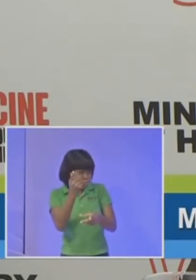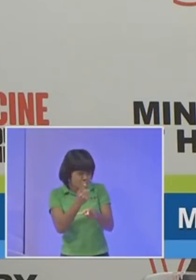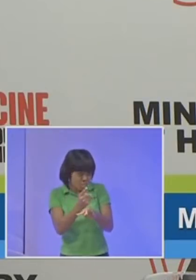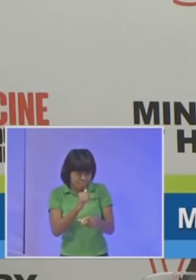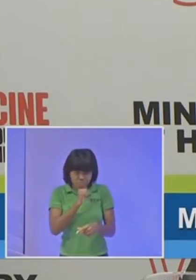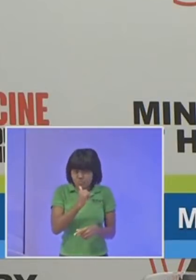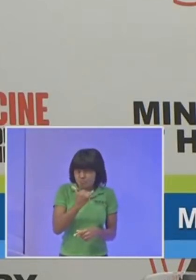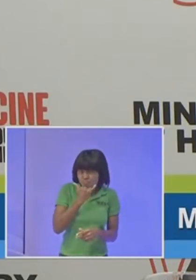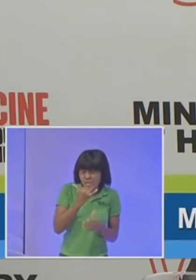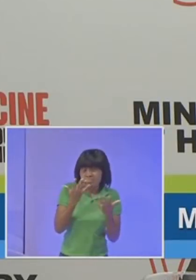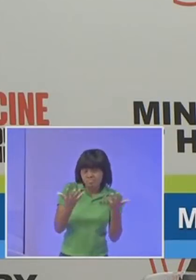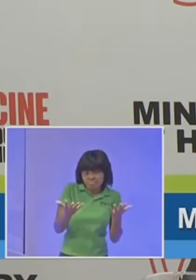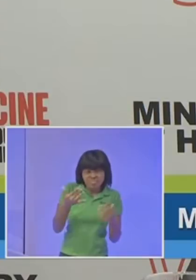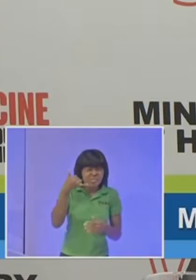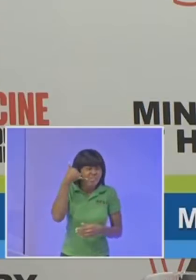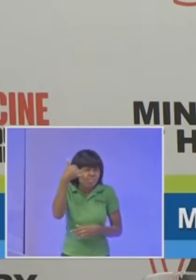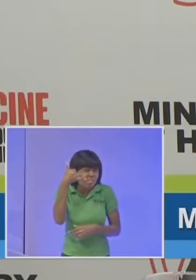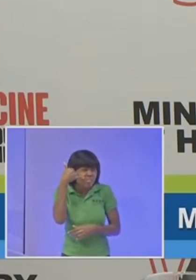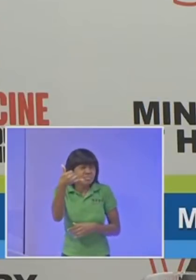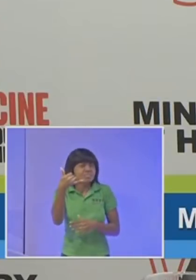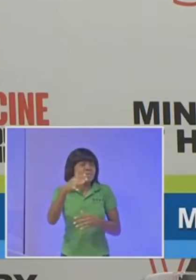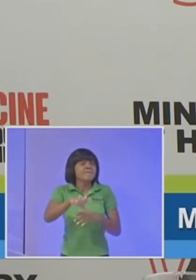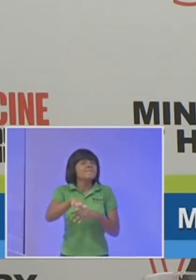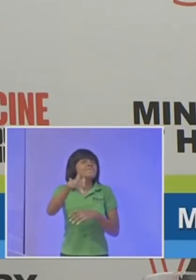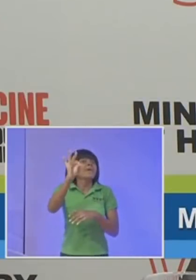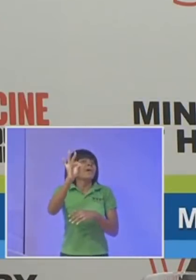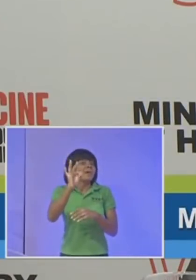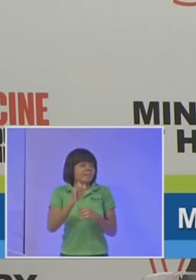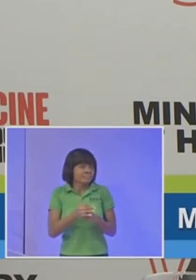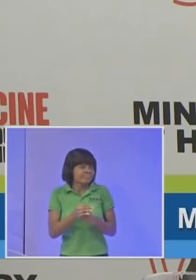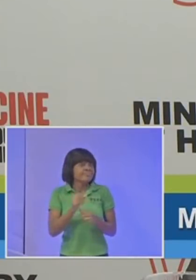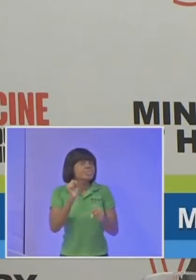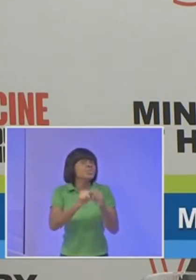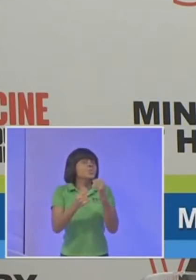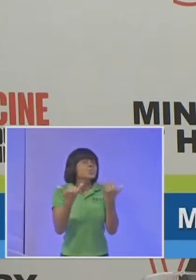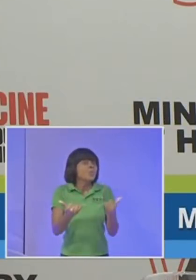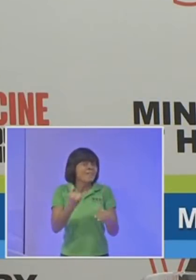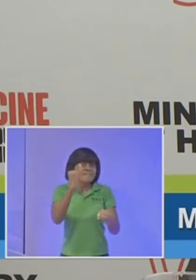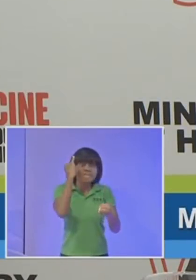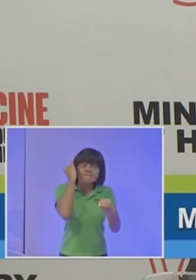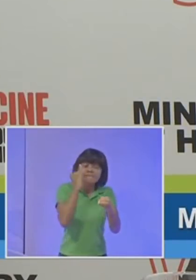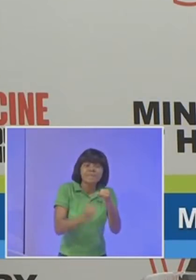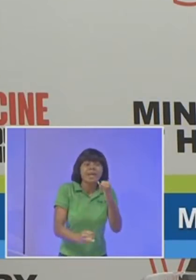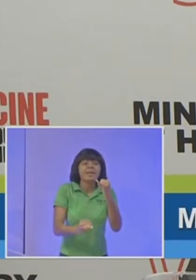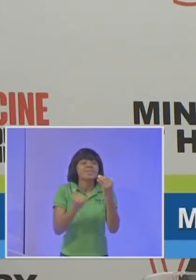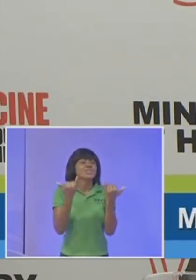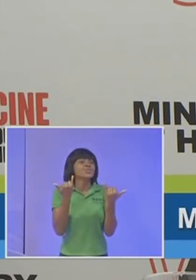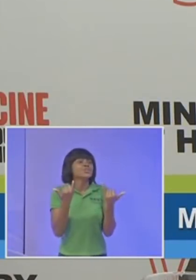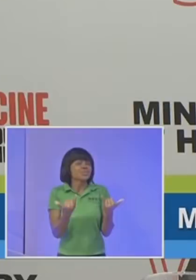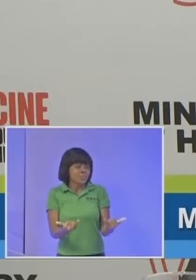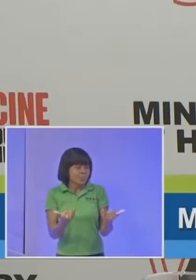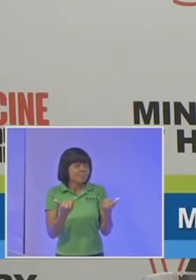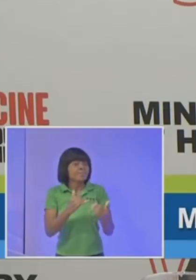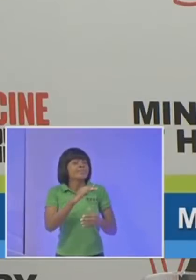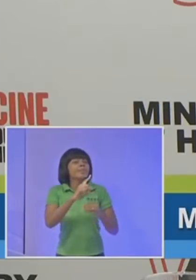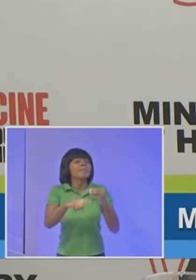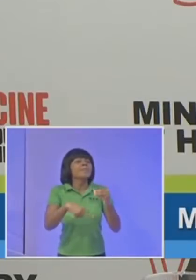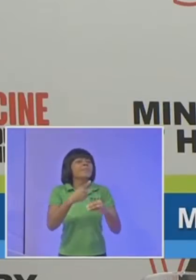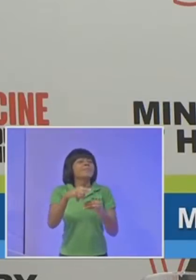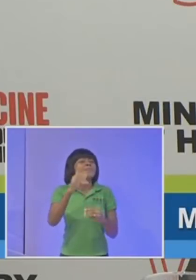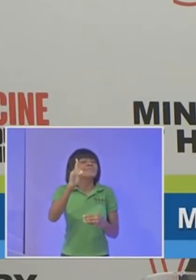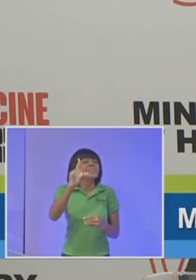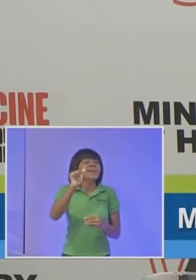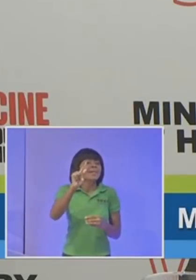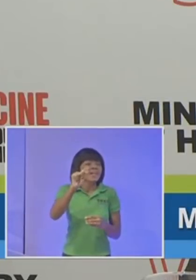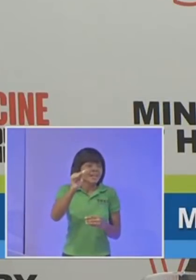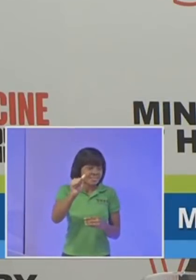closer to launching. So we are in the final stages of what is called data verification. On the issue of rapid